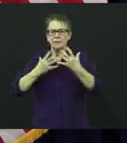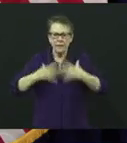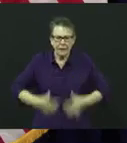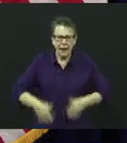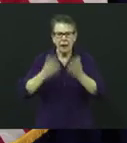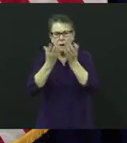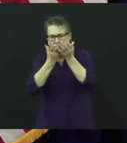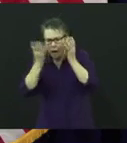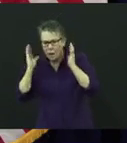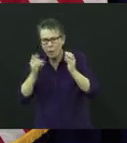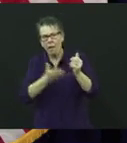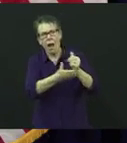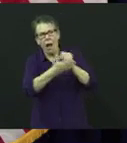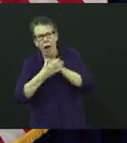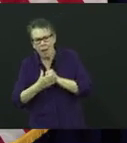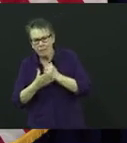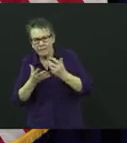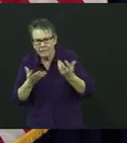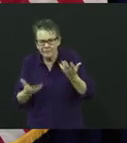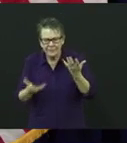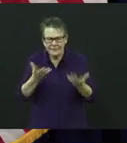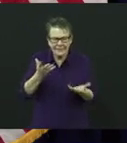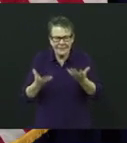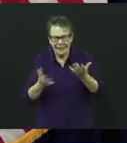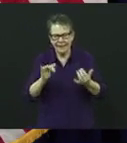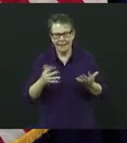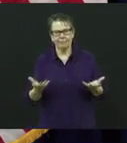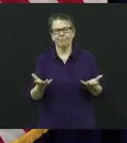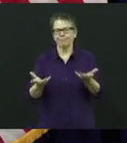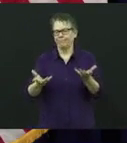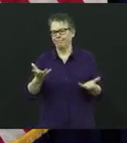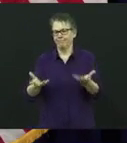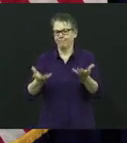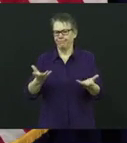As well as the huge dose of small business,